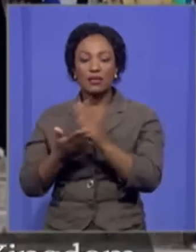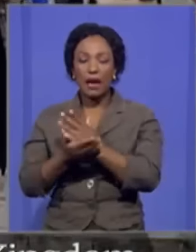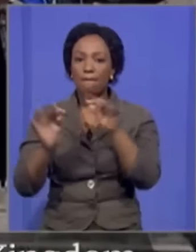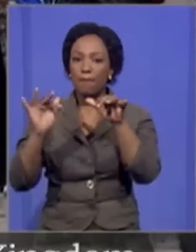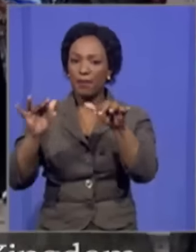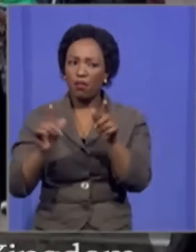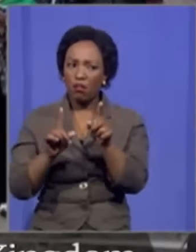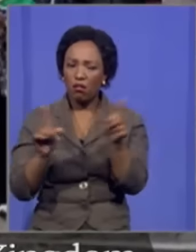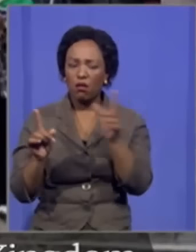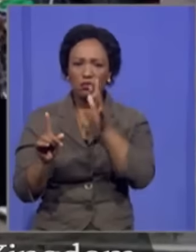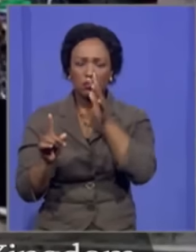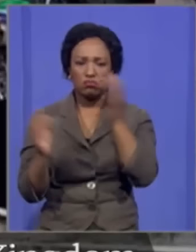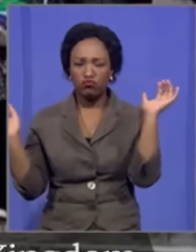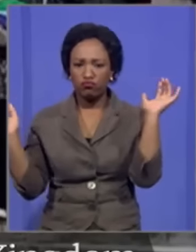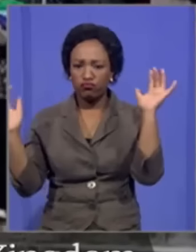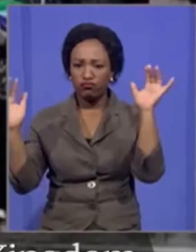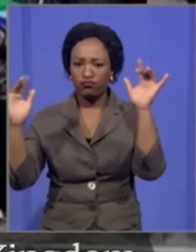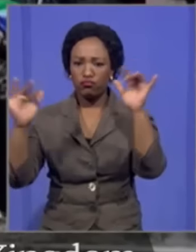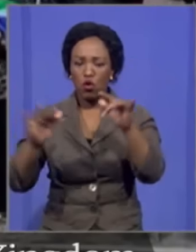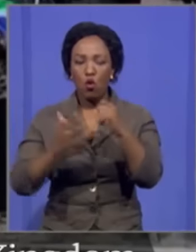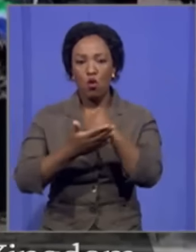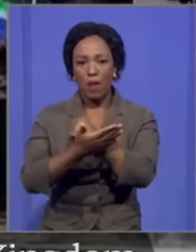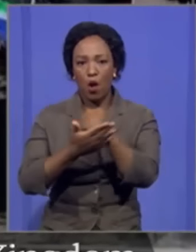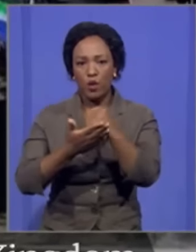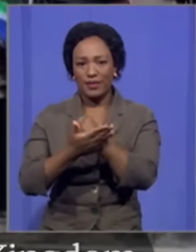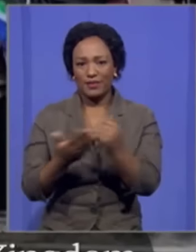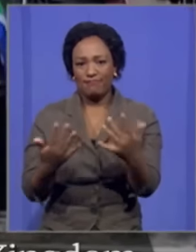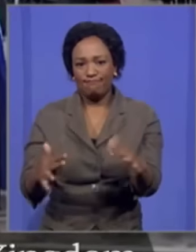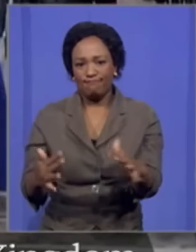ba bangata haholo ba ingodisitseng moo.